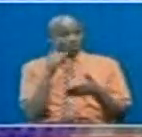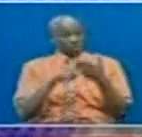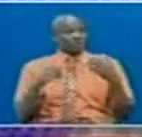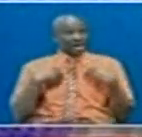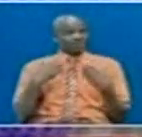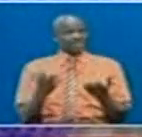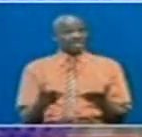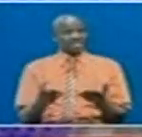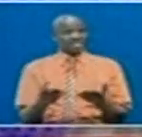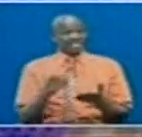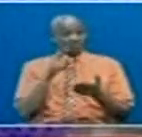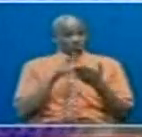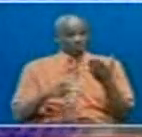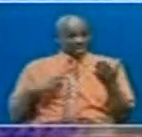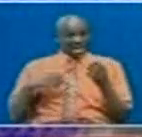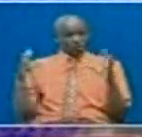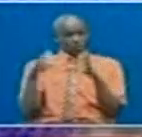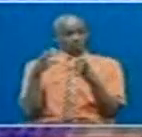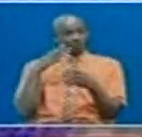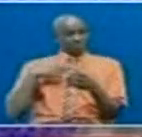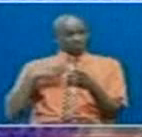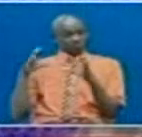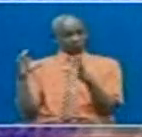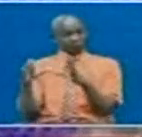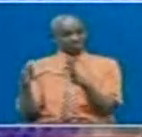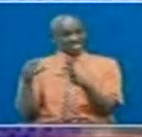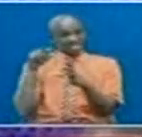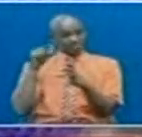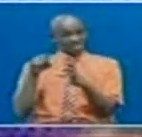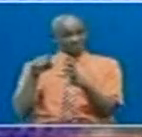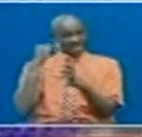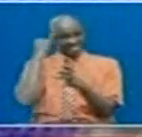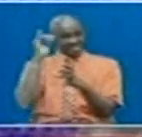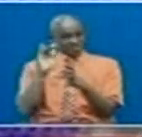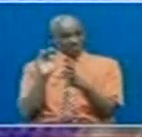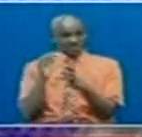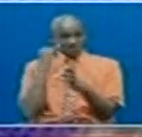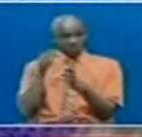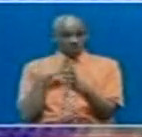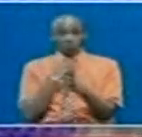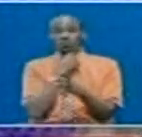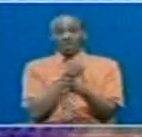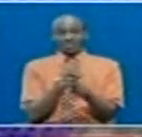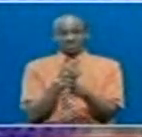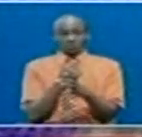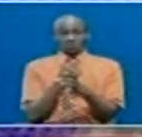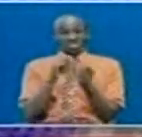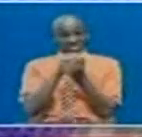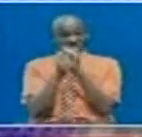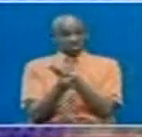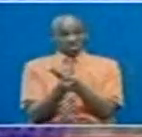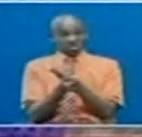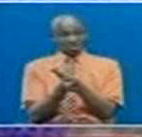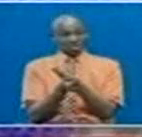have is a network of people who have bought into an idea that they want to change